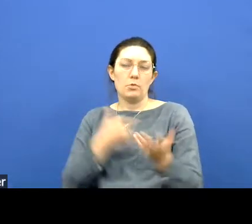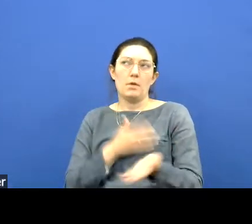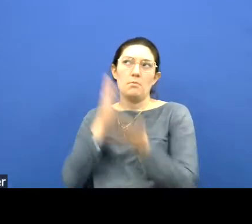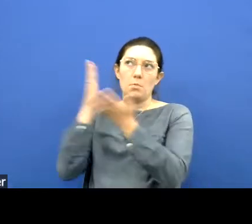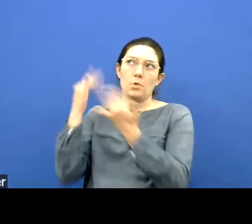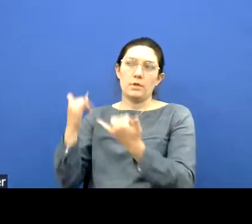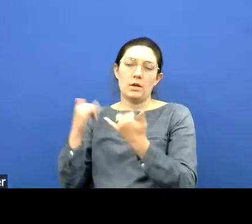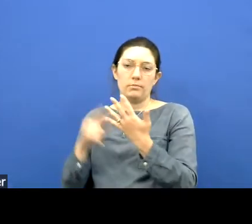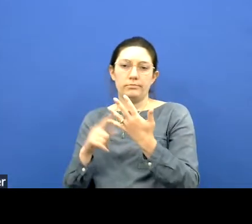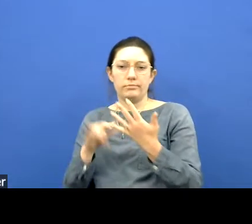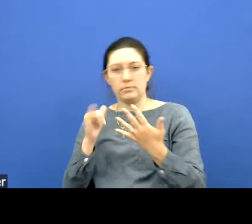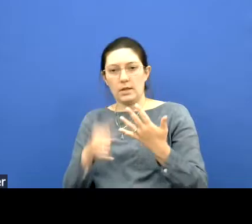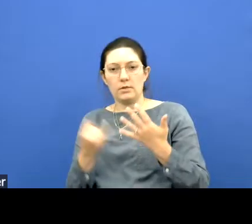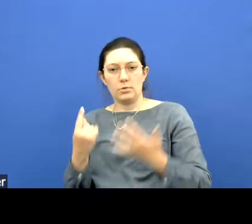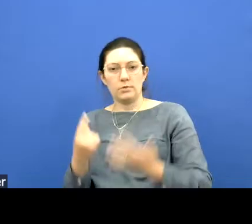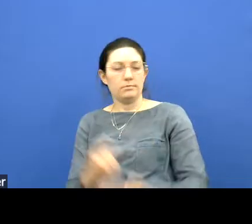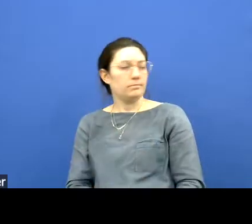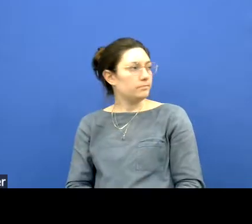together.